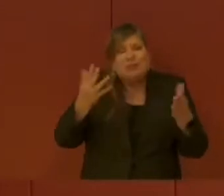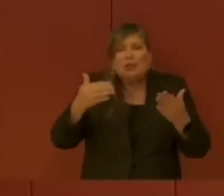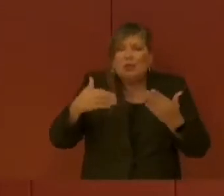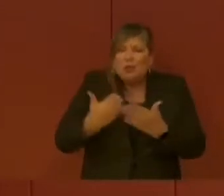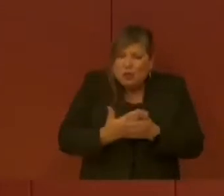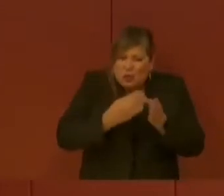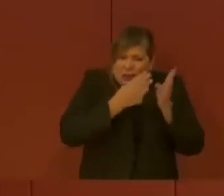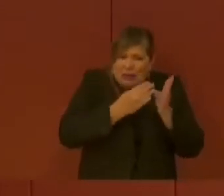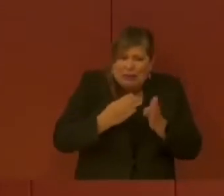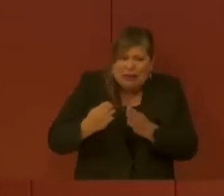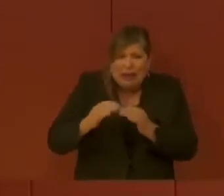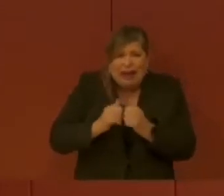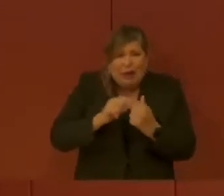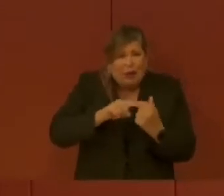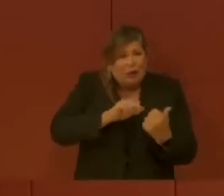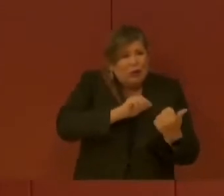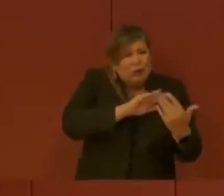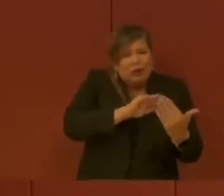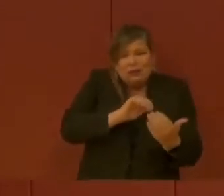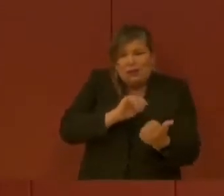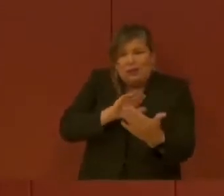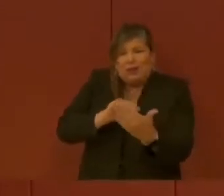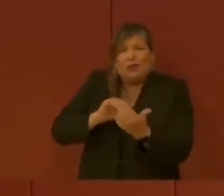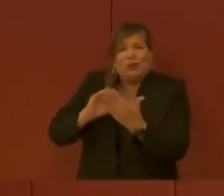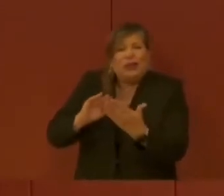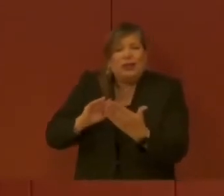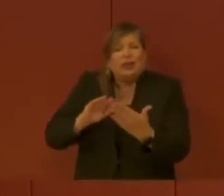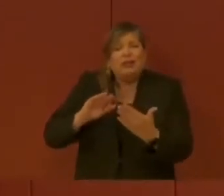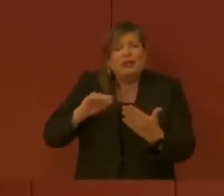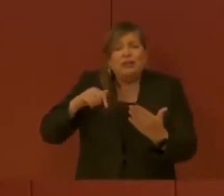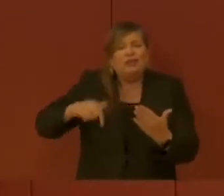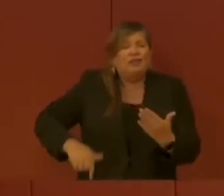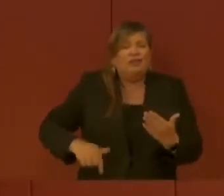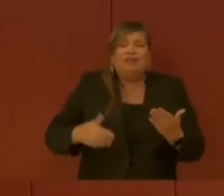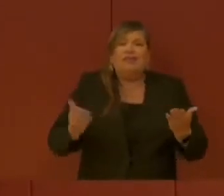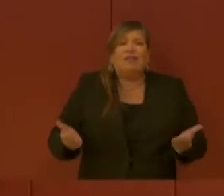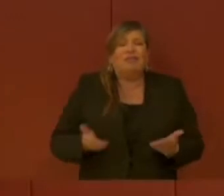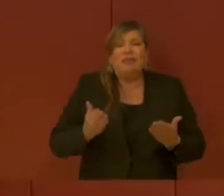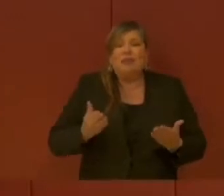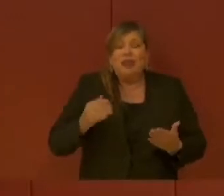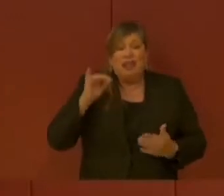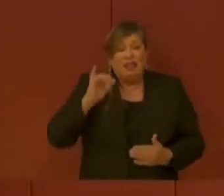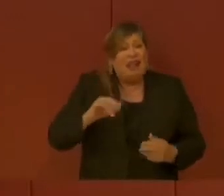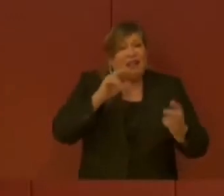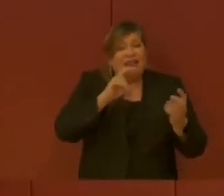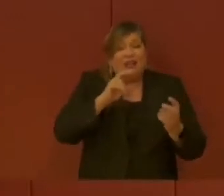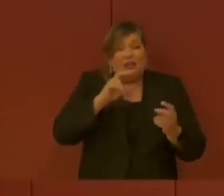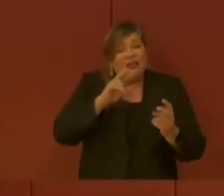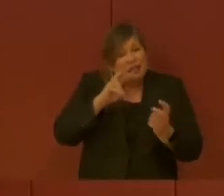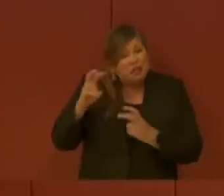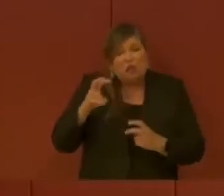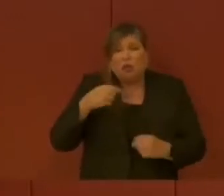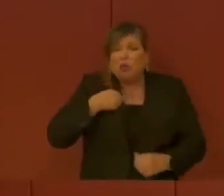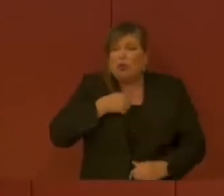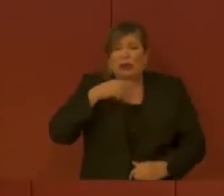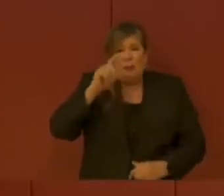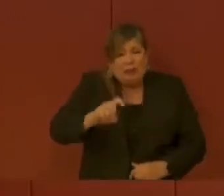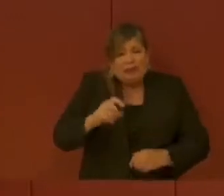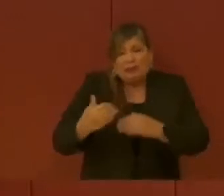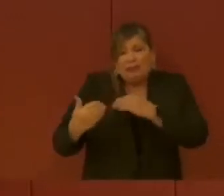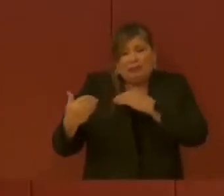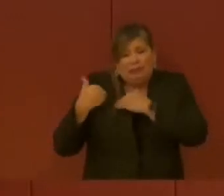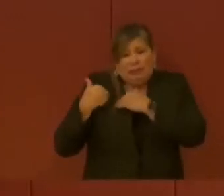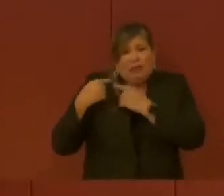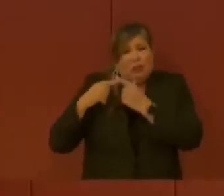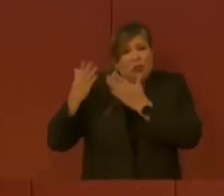to address the issue that truly is our North Star, not a platitude, not a promise, but something we must be accountable to